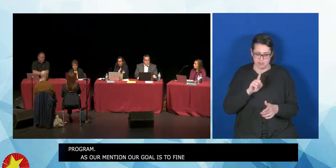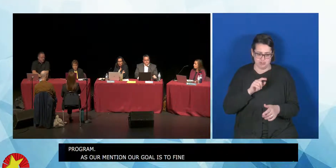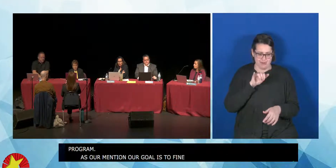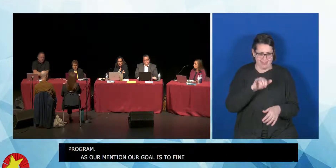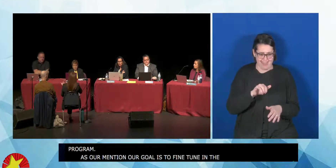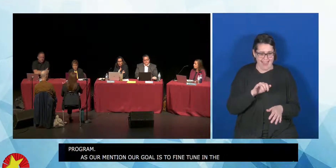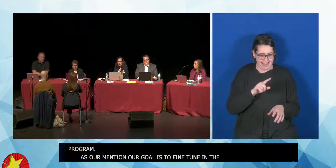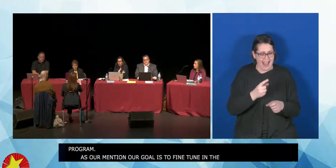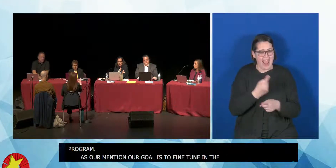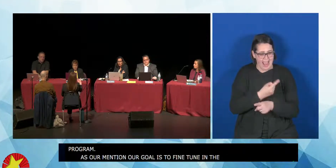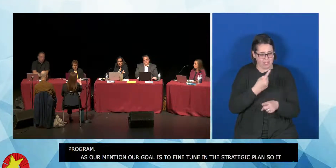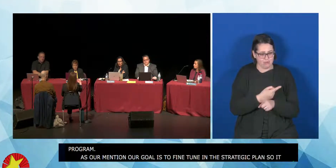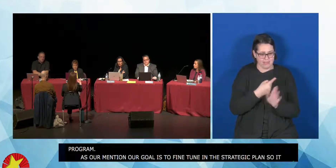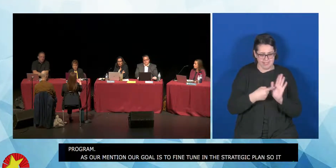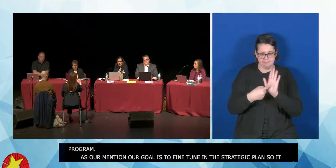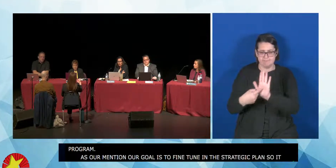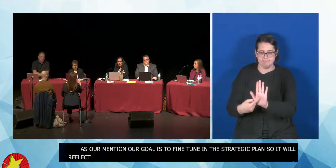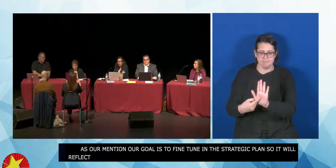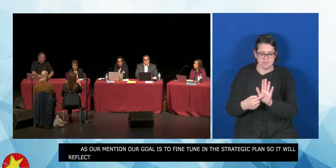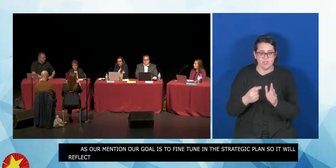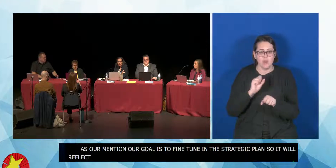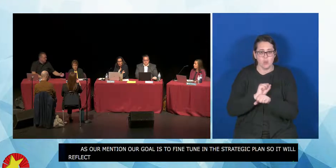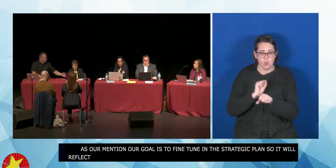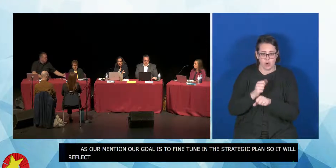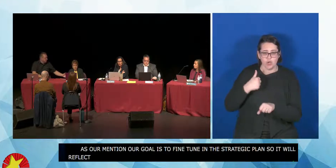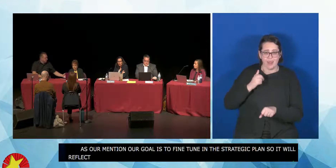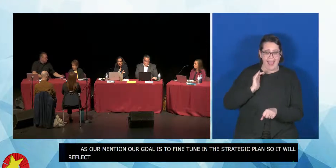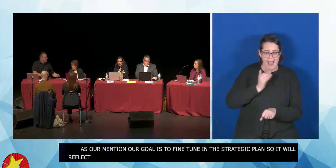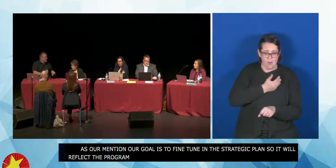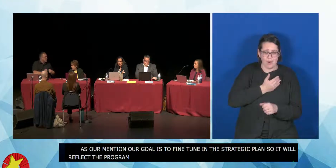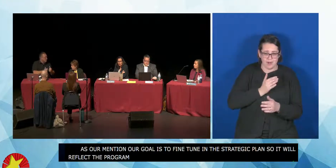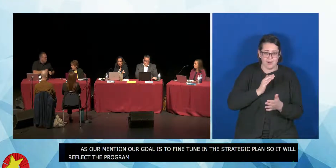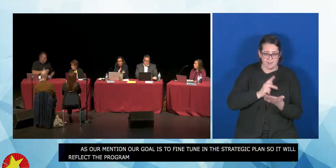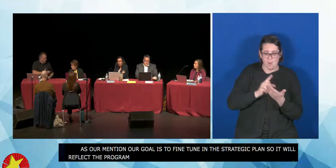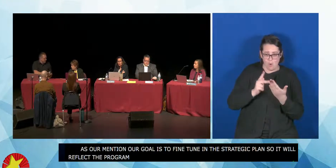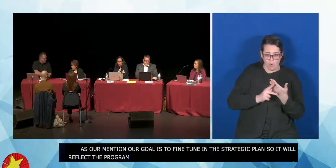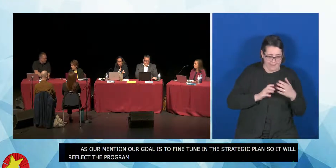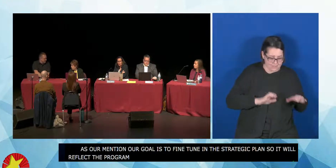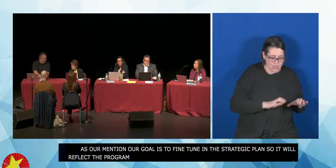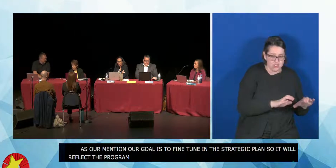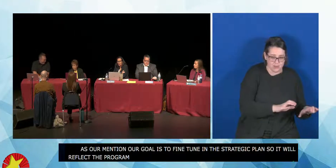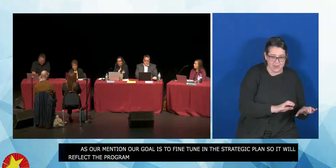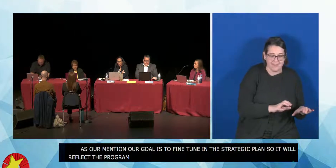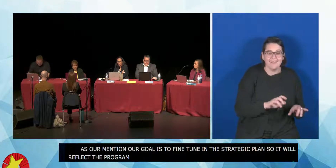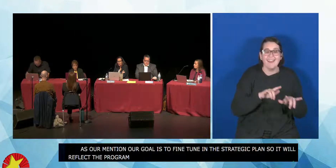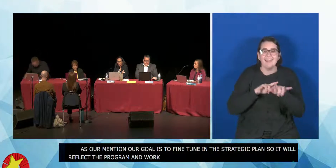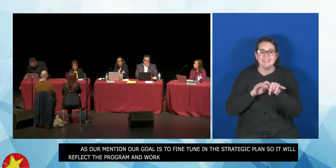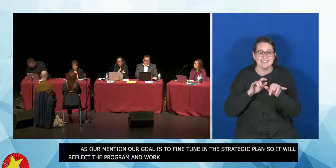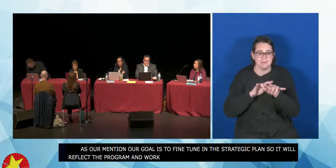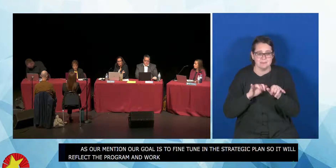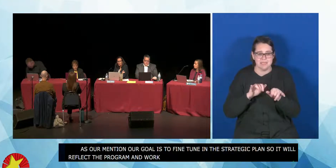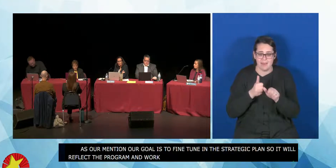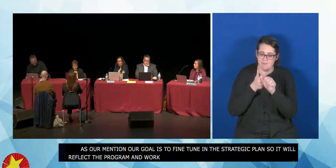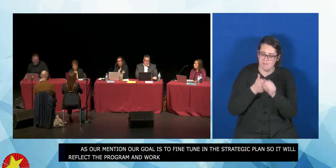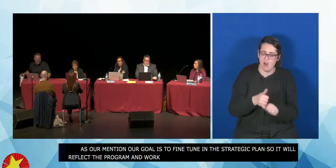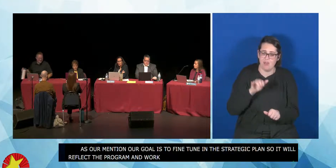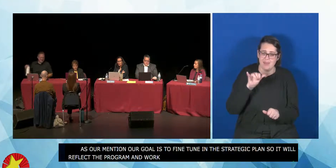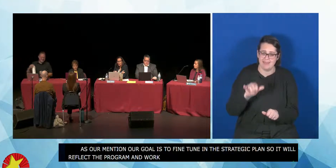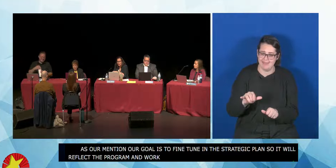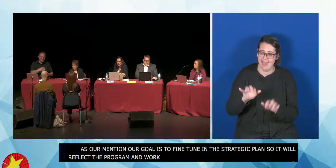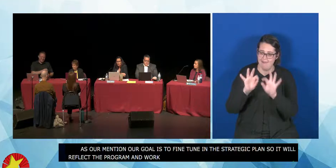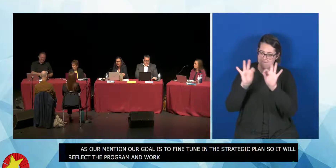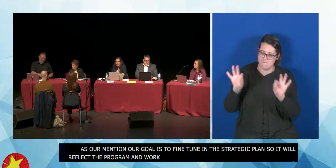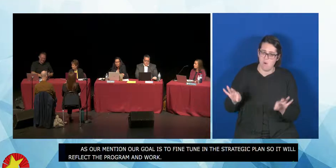the work the programs are doing while also staying true to the format and consistency of